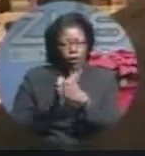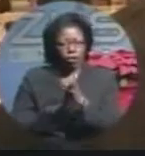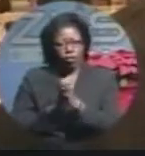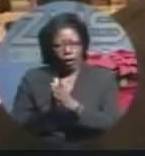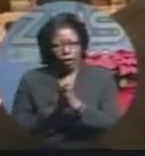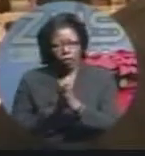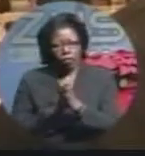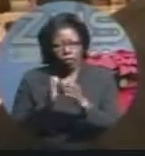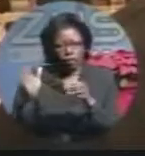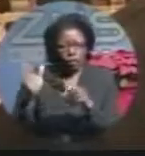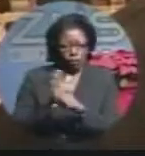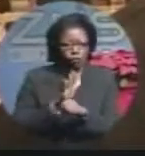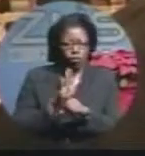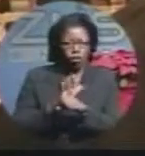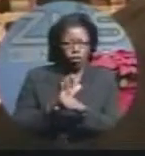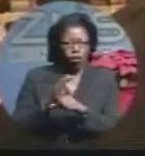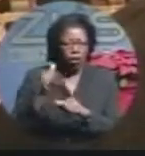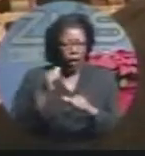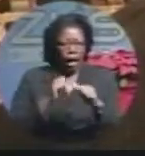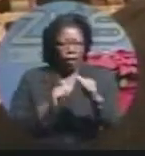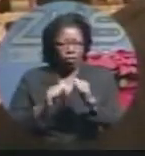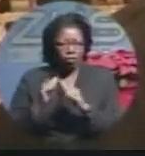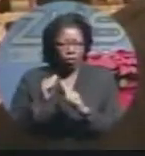full action-packed